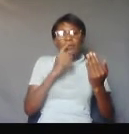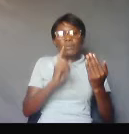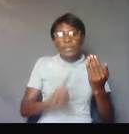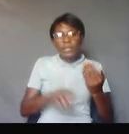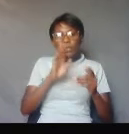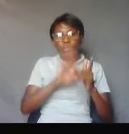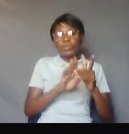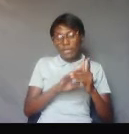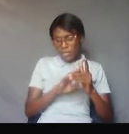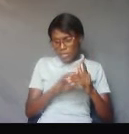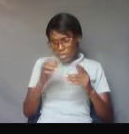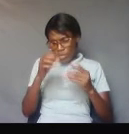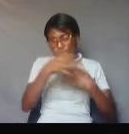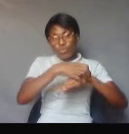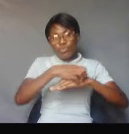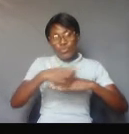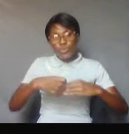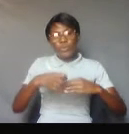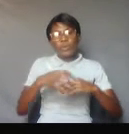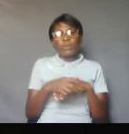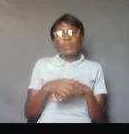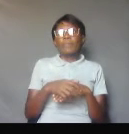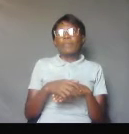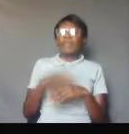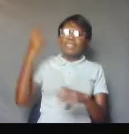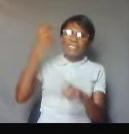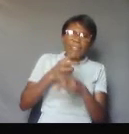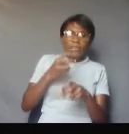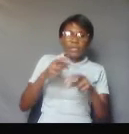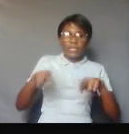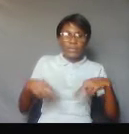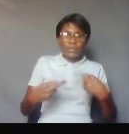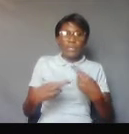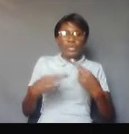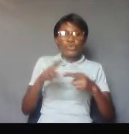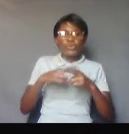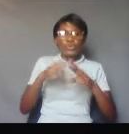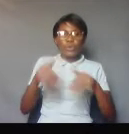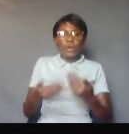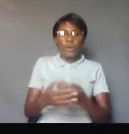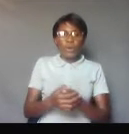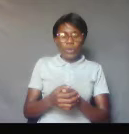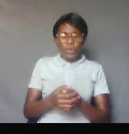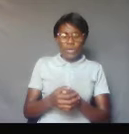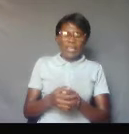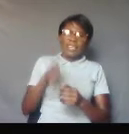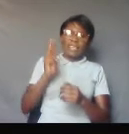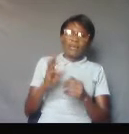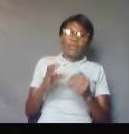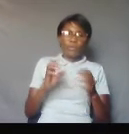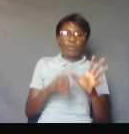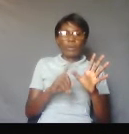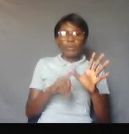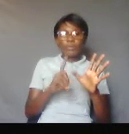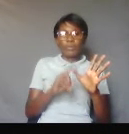process? And then the final C is for transformative change. Point